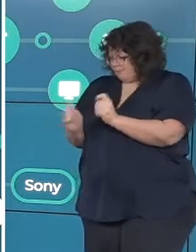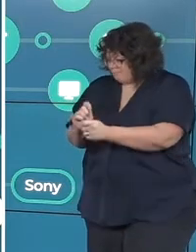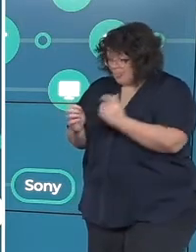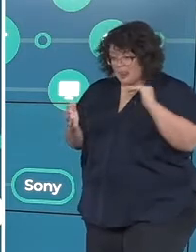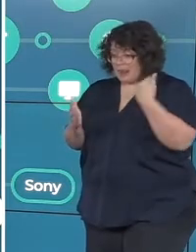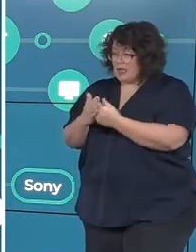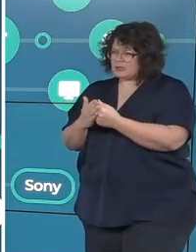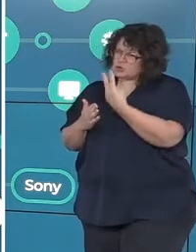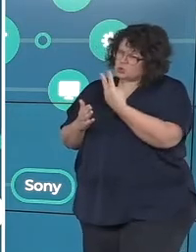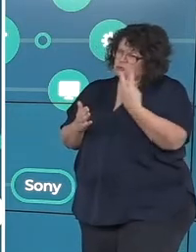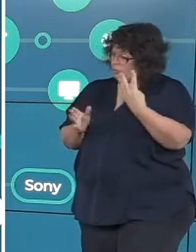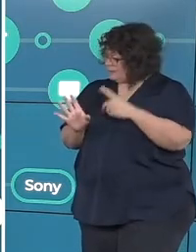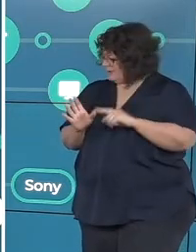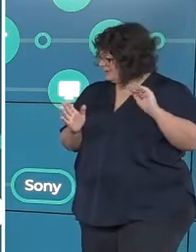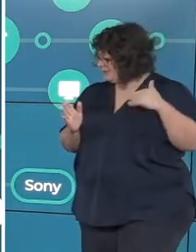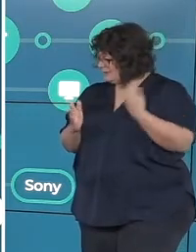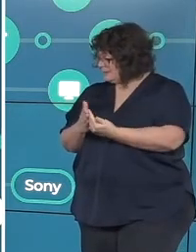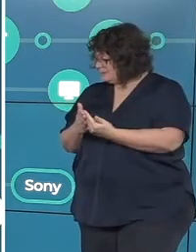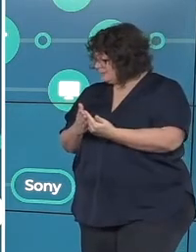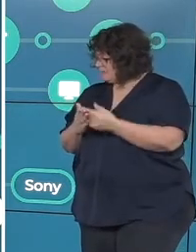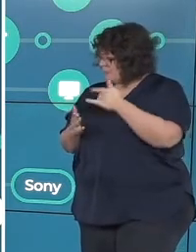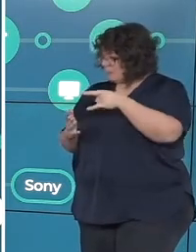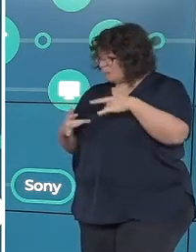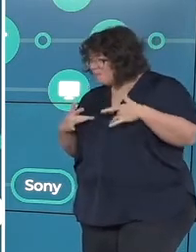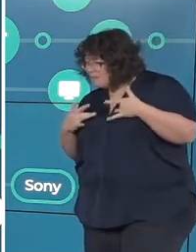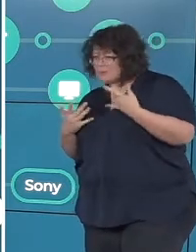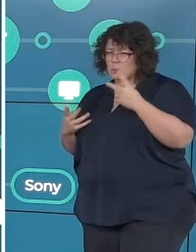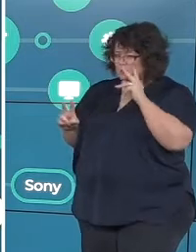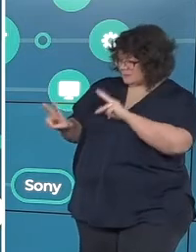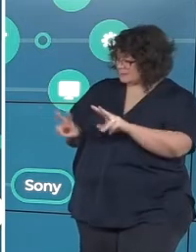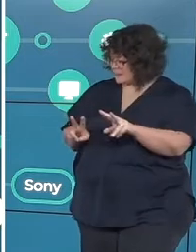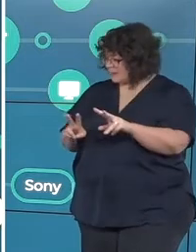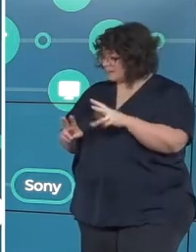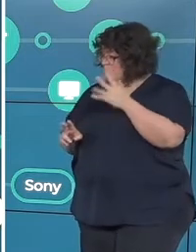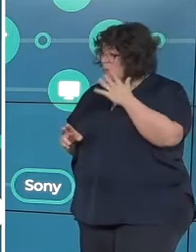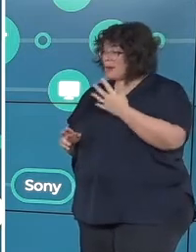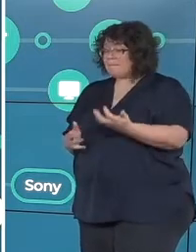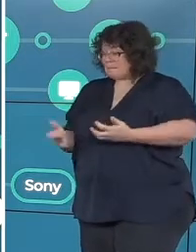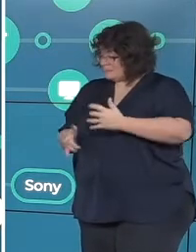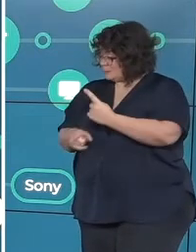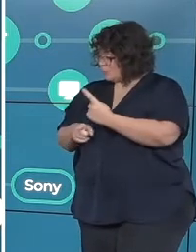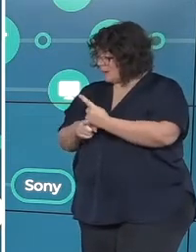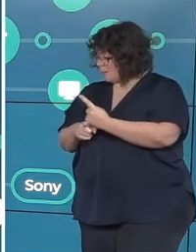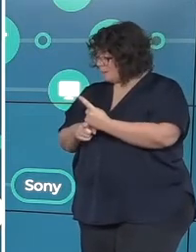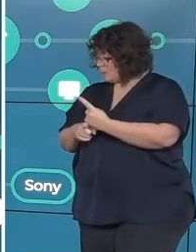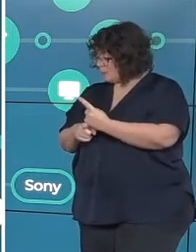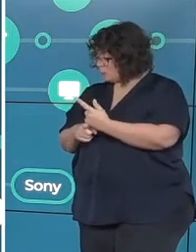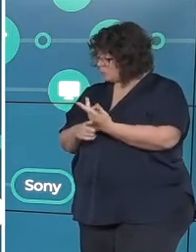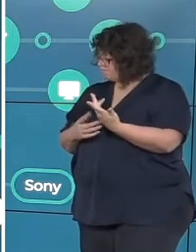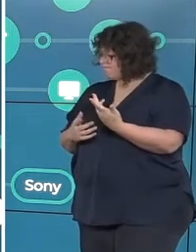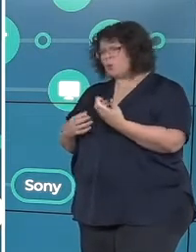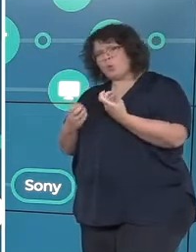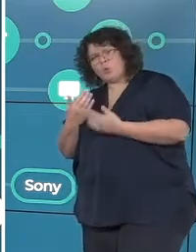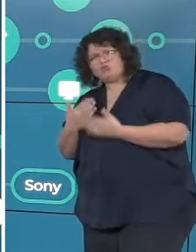for disabled folks, it's now less about what they've done, but how they've done it. So if it's, the Xbox Adaptive Controller, we've done this